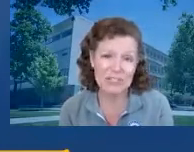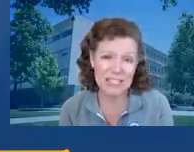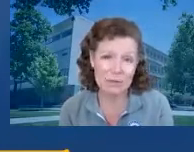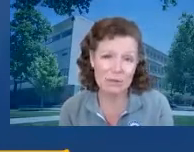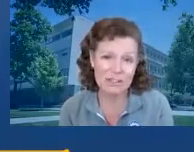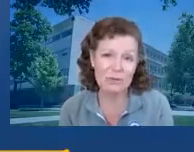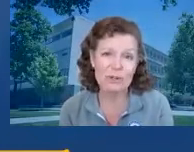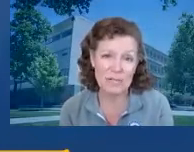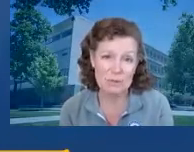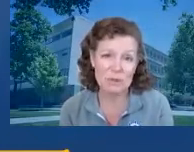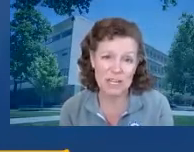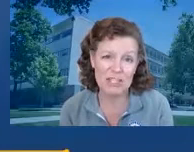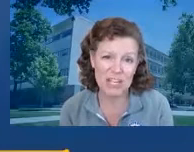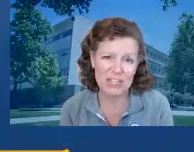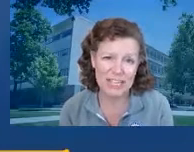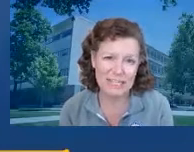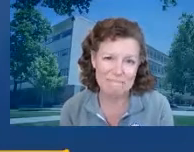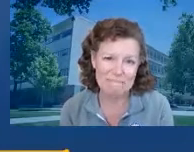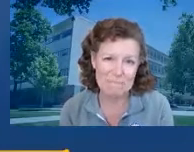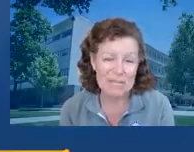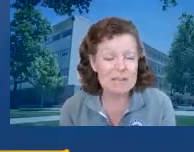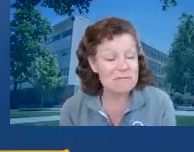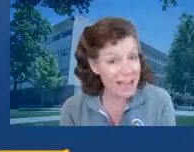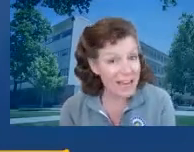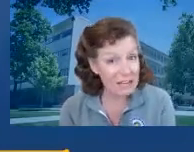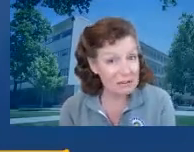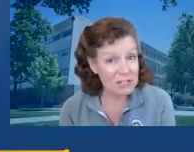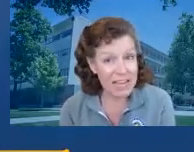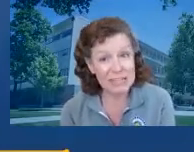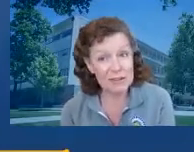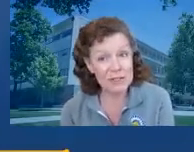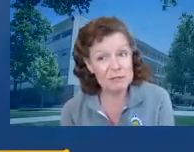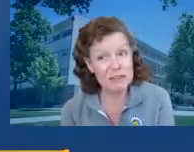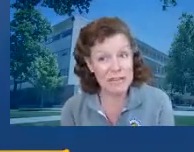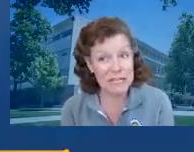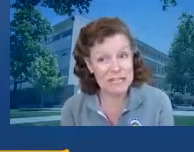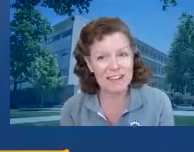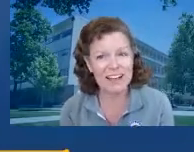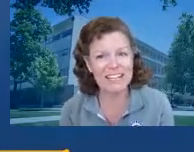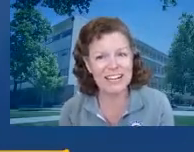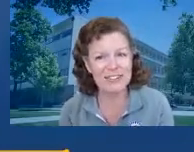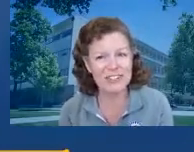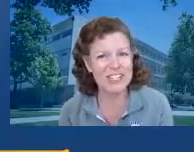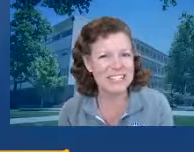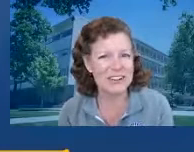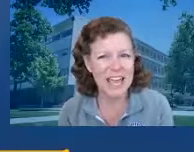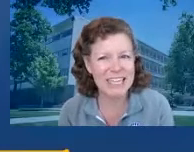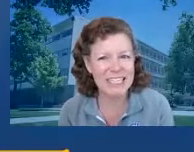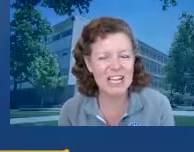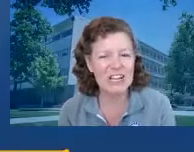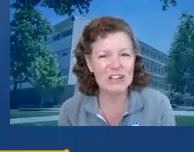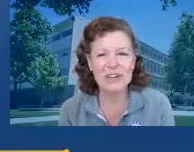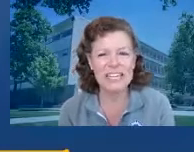damages of a sick world through an emancipatory education lens. With that, I'm going to hand it over to my friend, Dr. Virginia Lowe